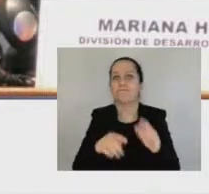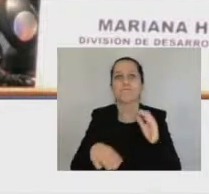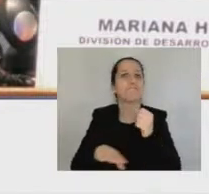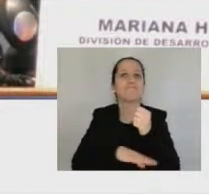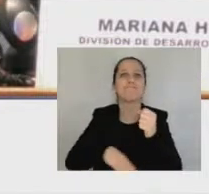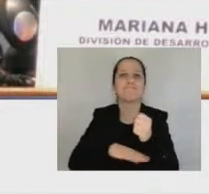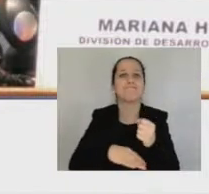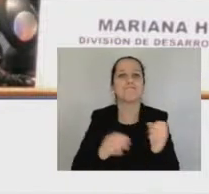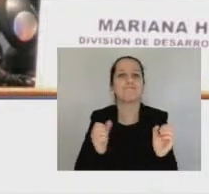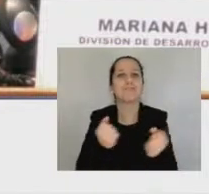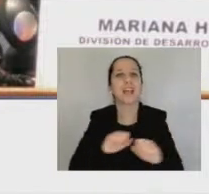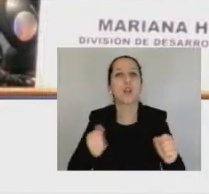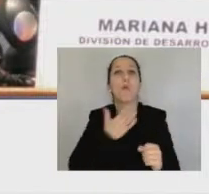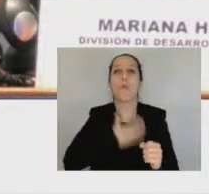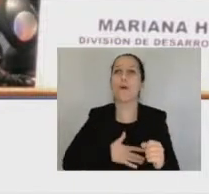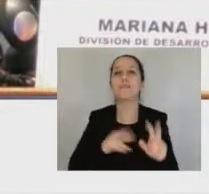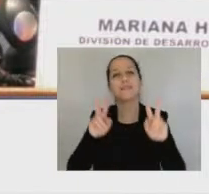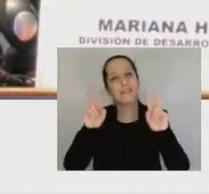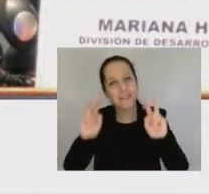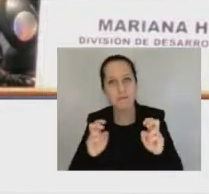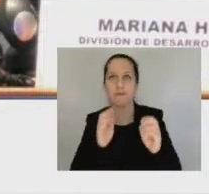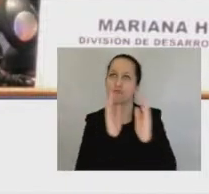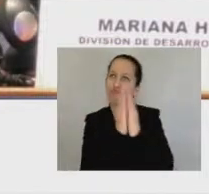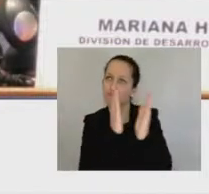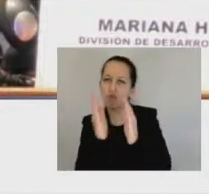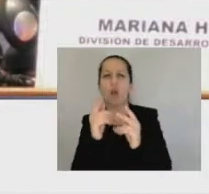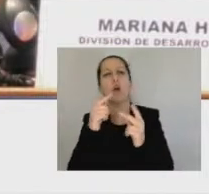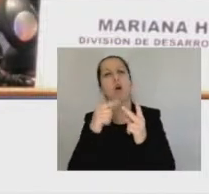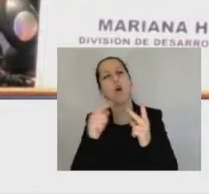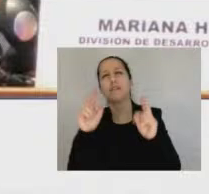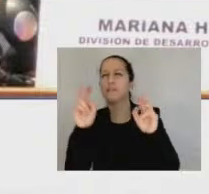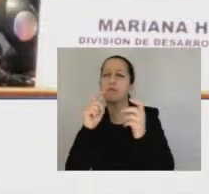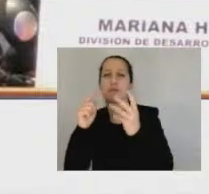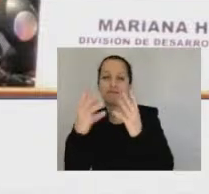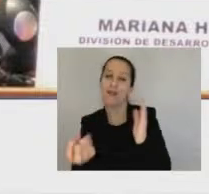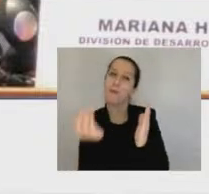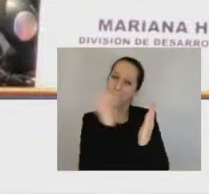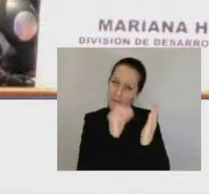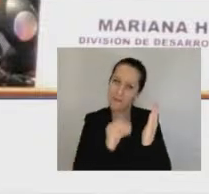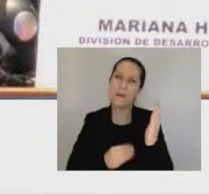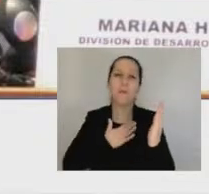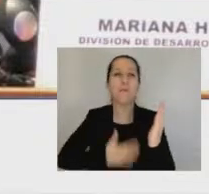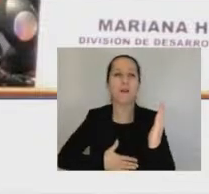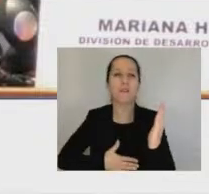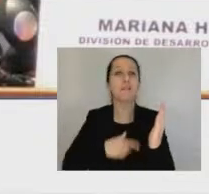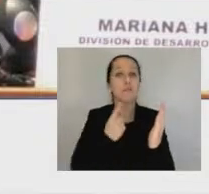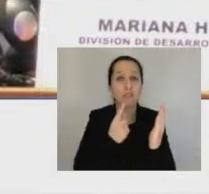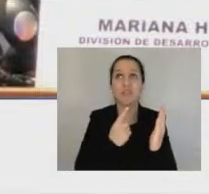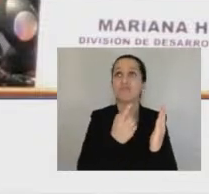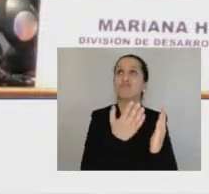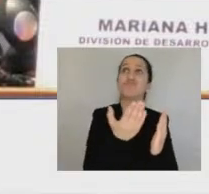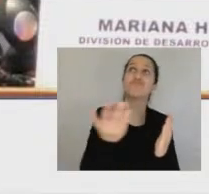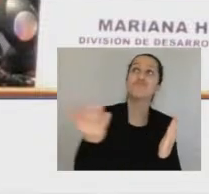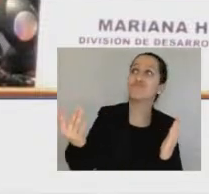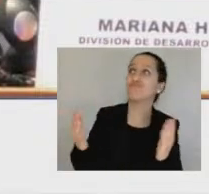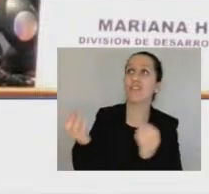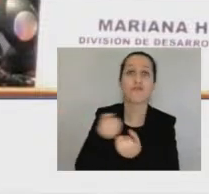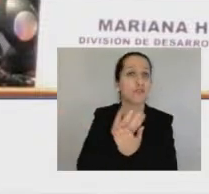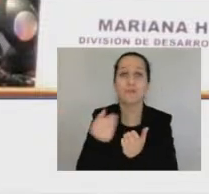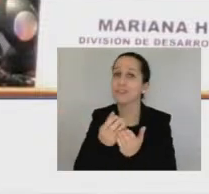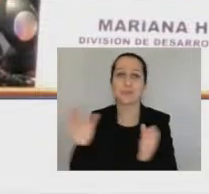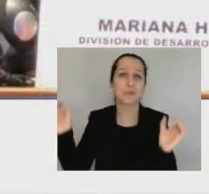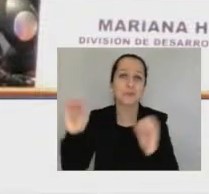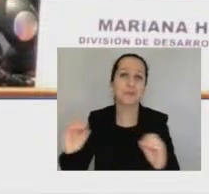because we did not include variables that are available at pizza, but that are not complete.